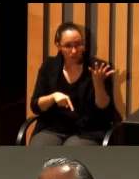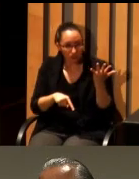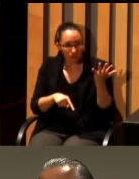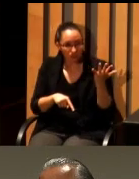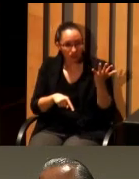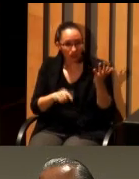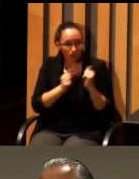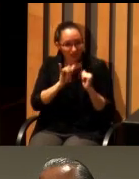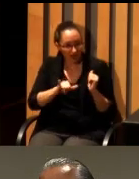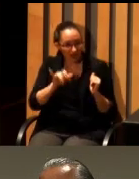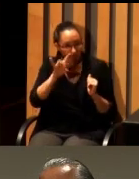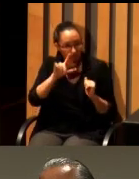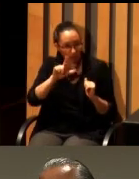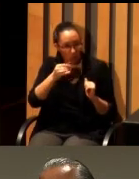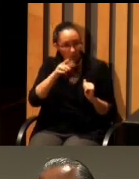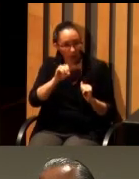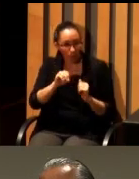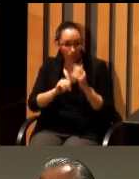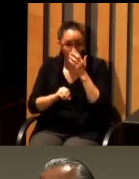bearing that logo.